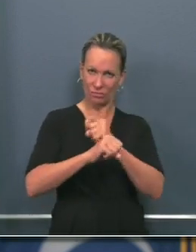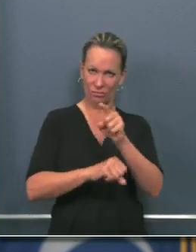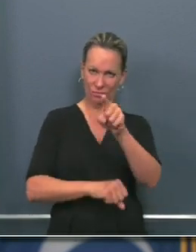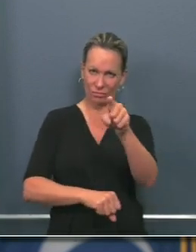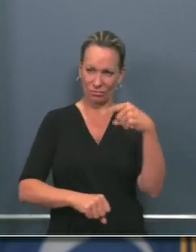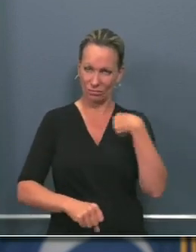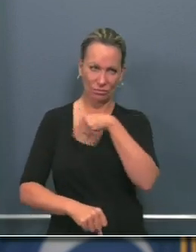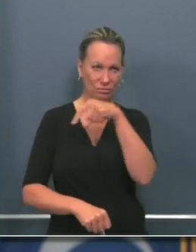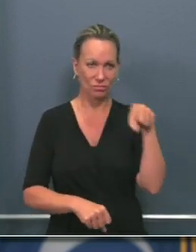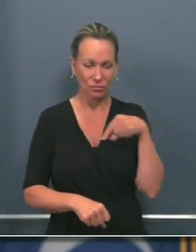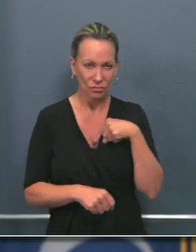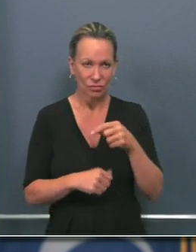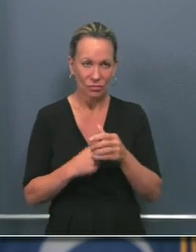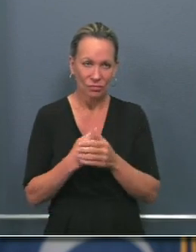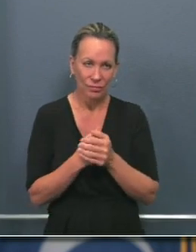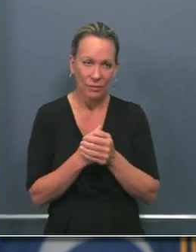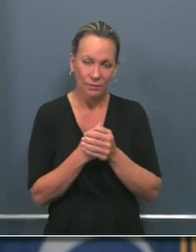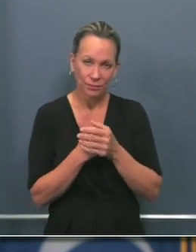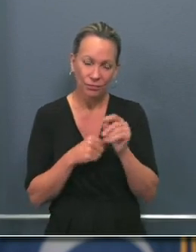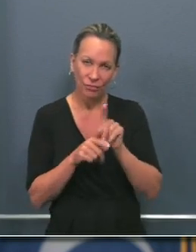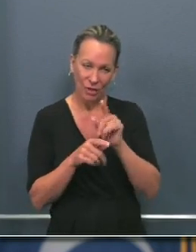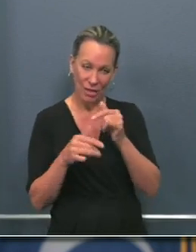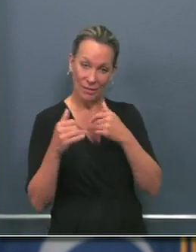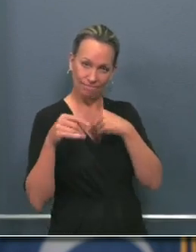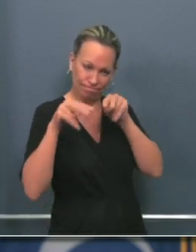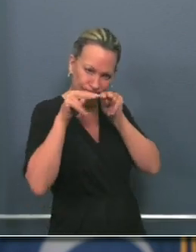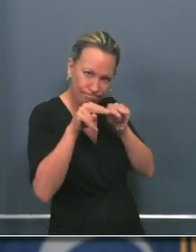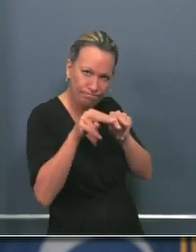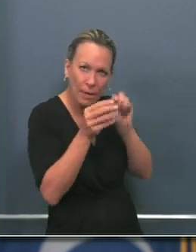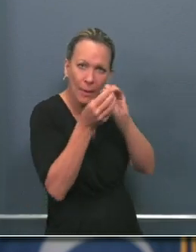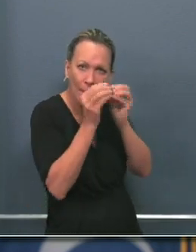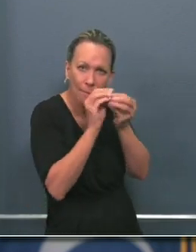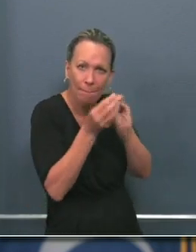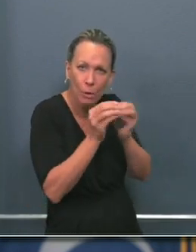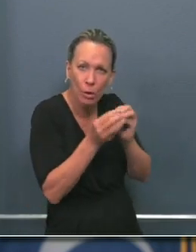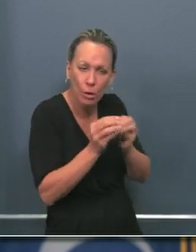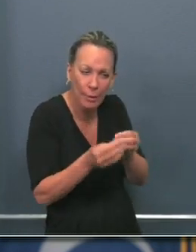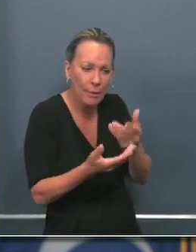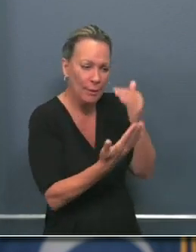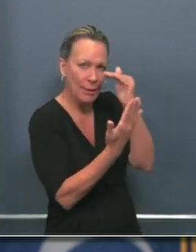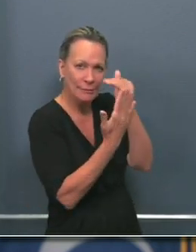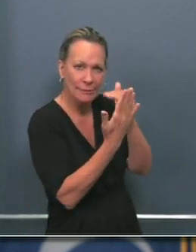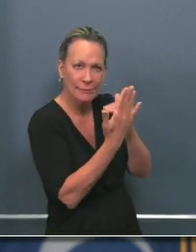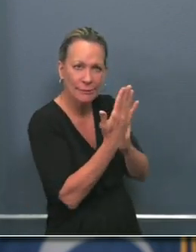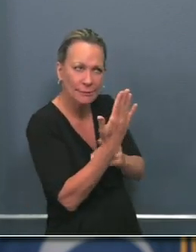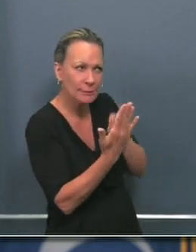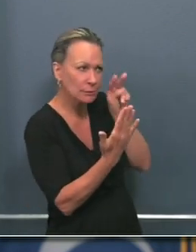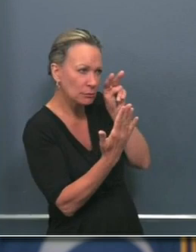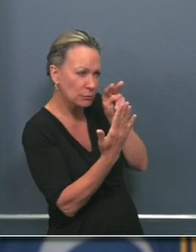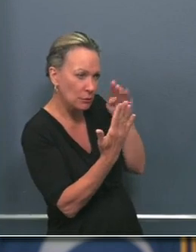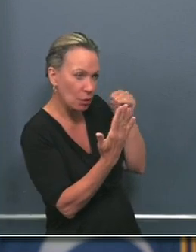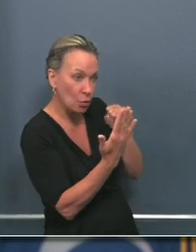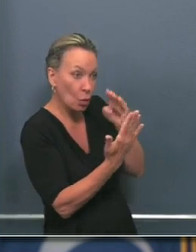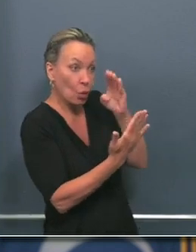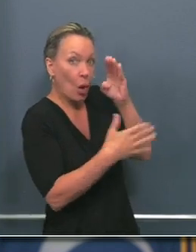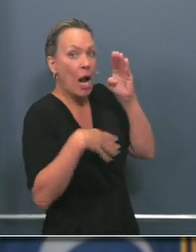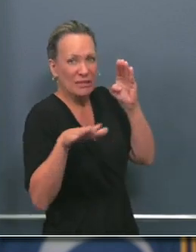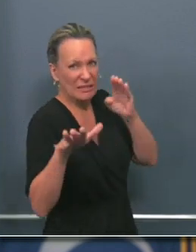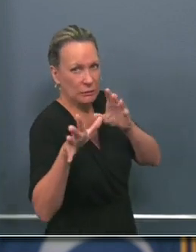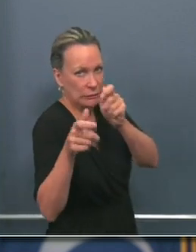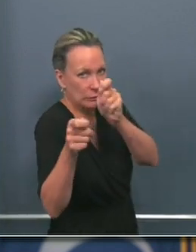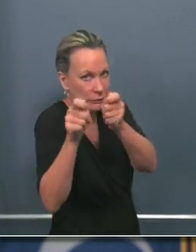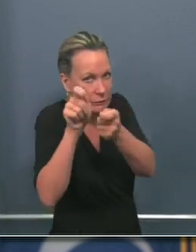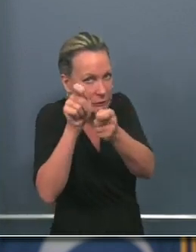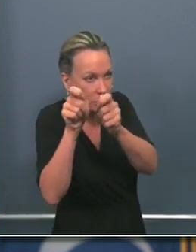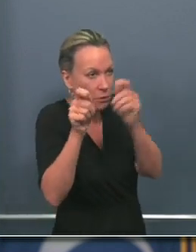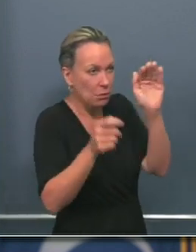these phased-in approaches go before we make even more meaningful modifications to them. That's why with places